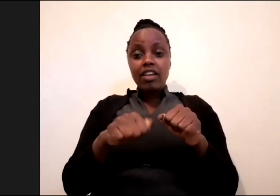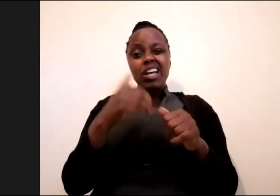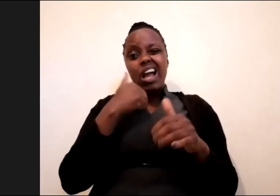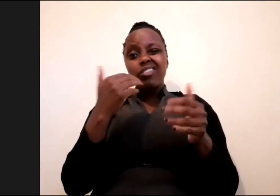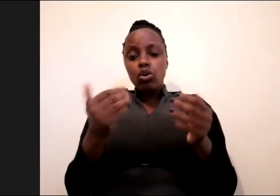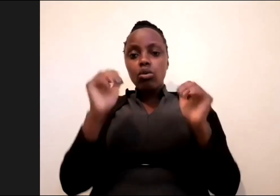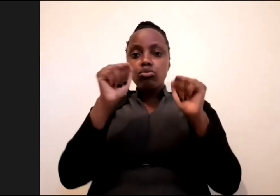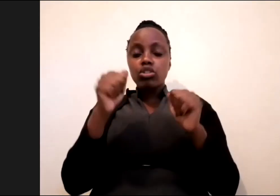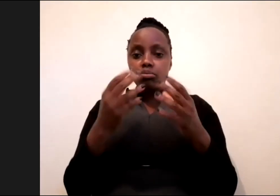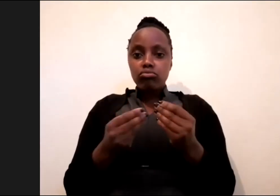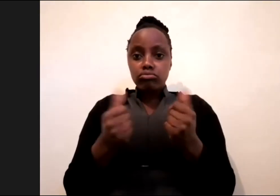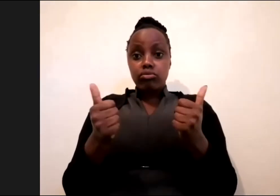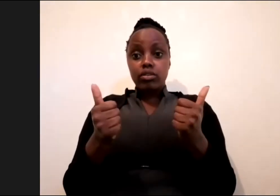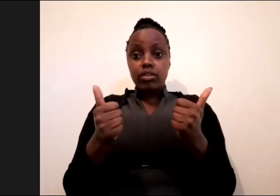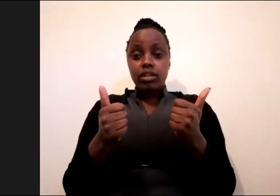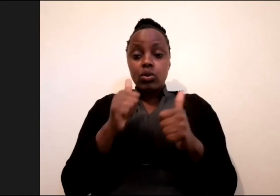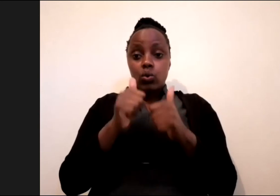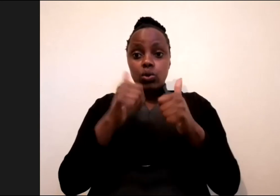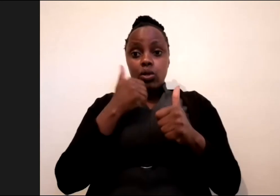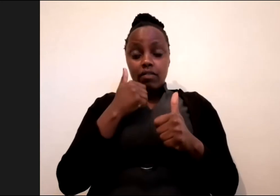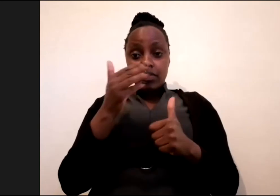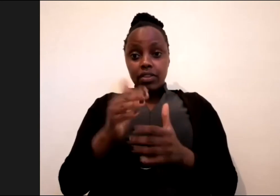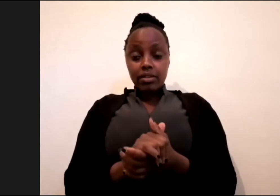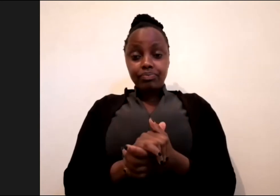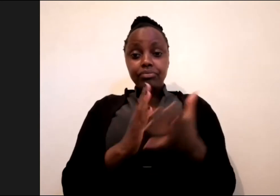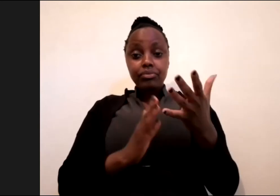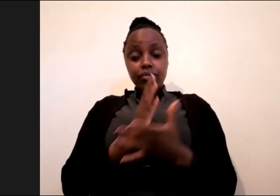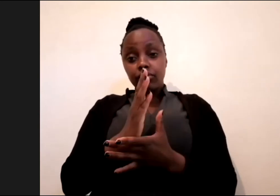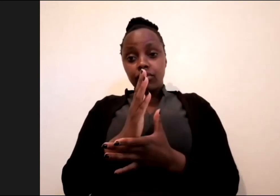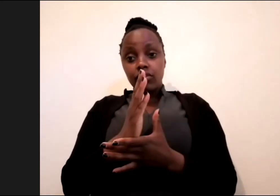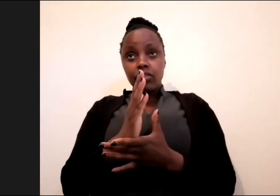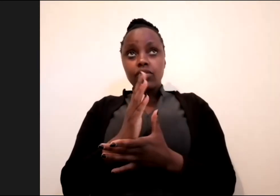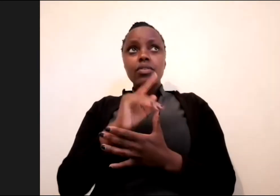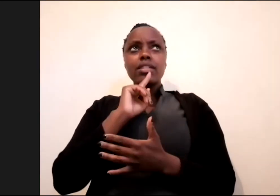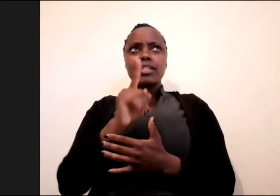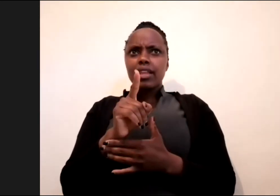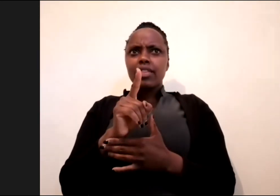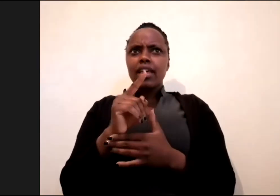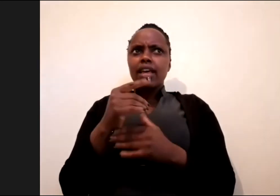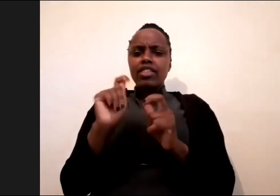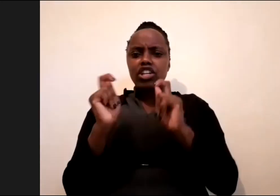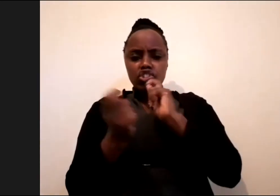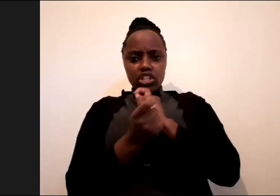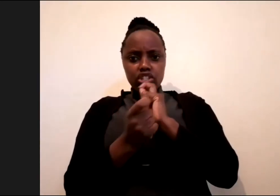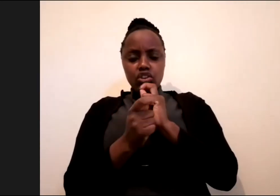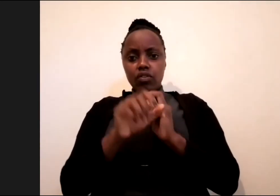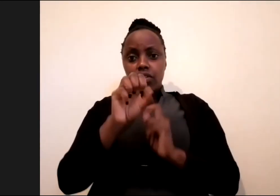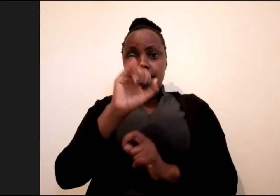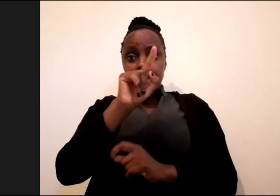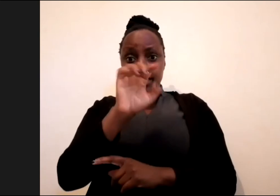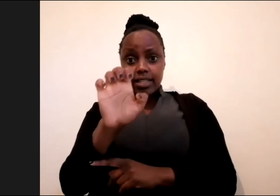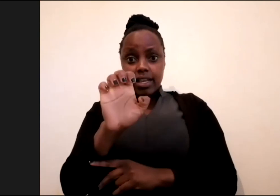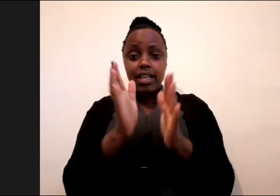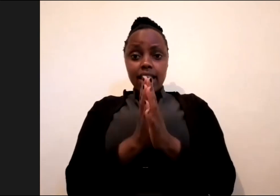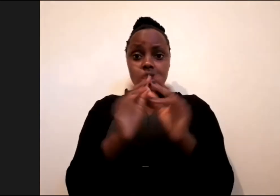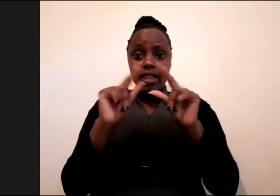we can meet is due to the, I will say, the reduction of the size of the group,